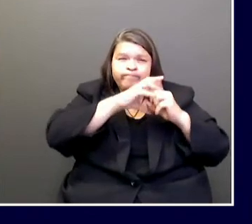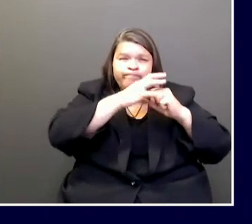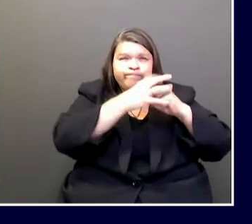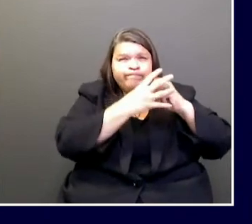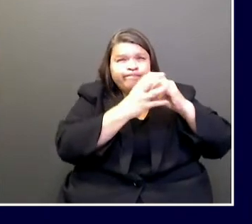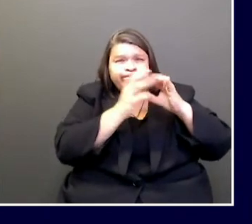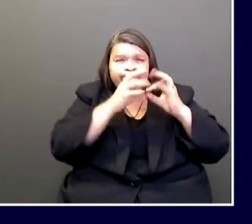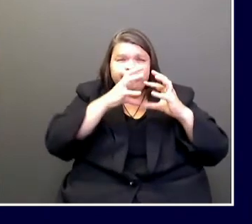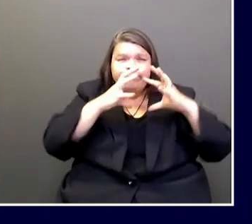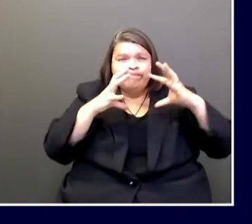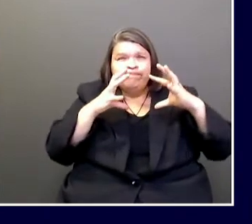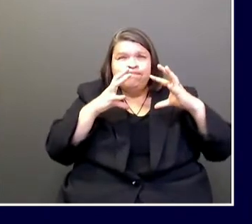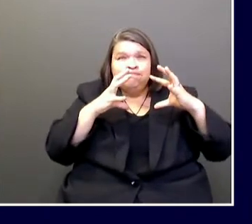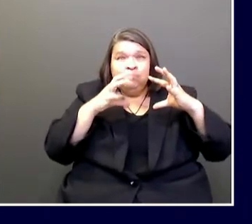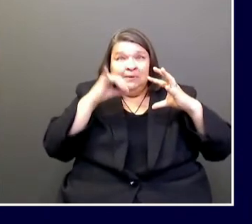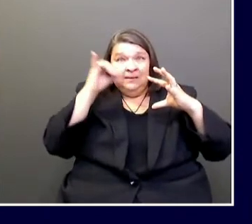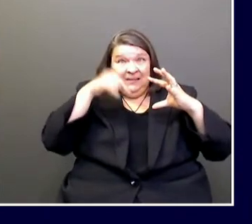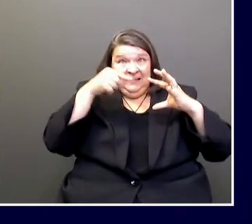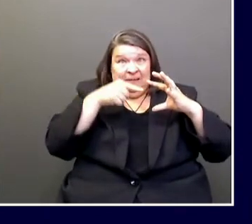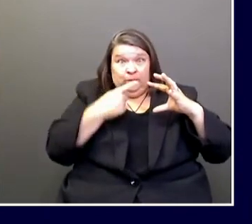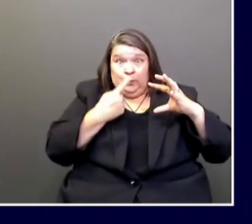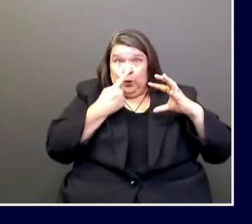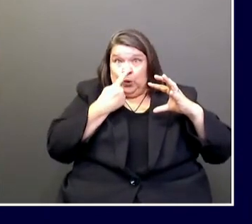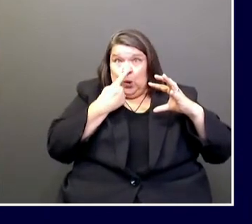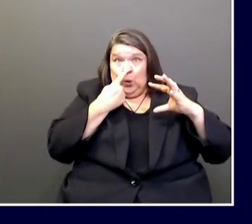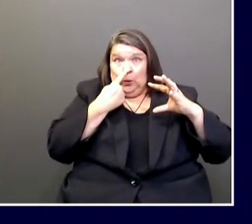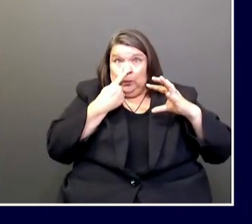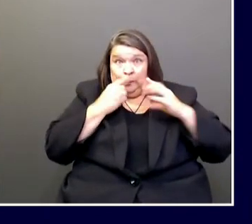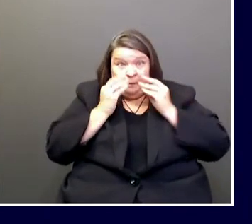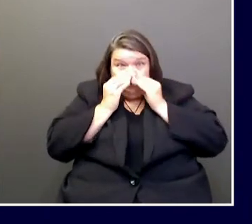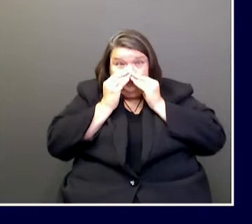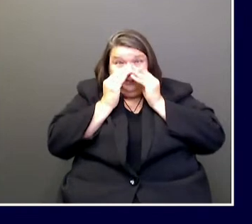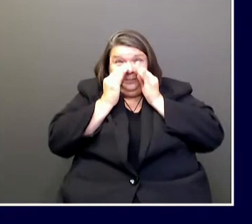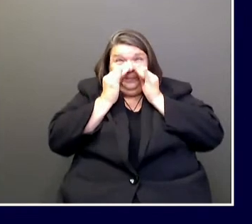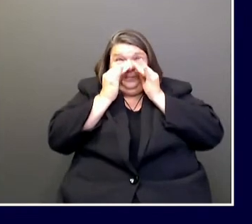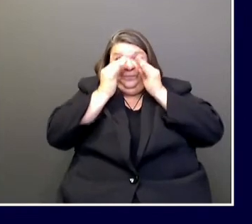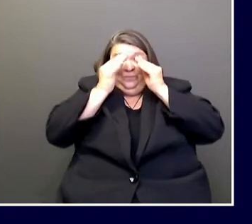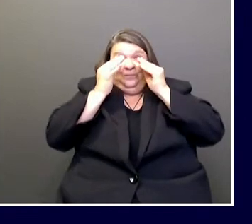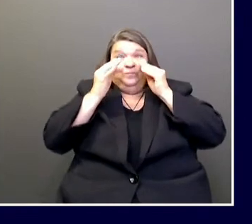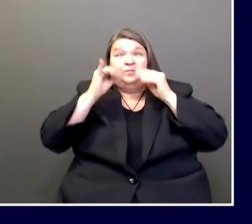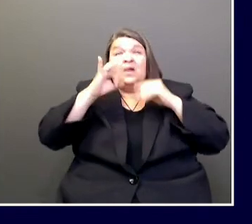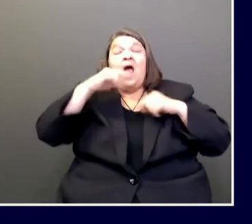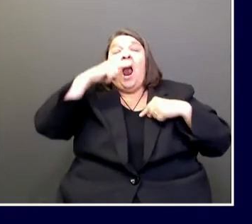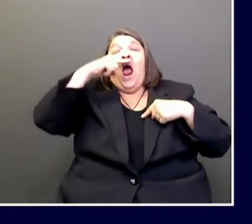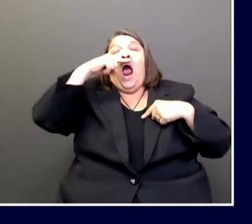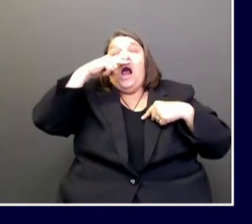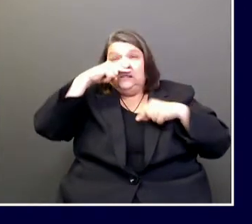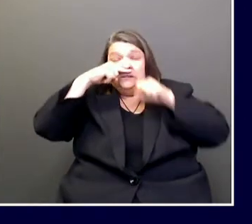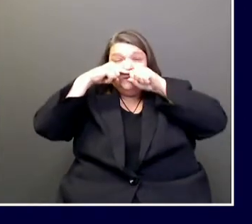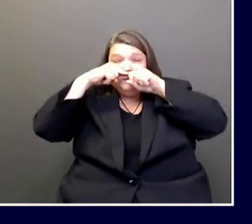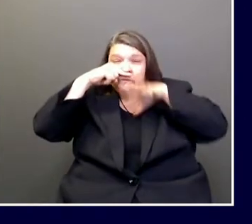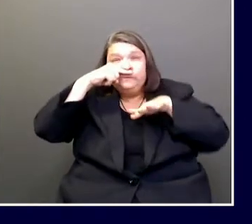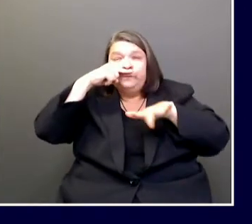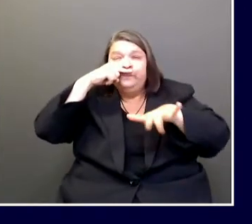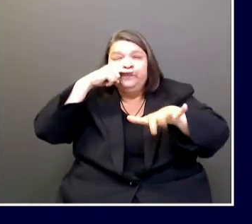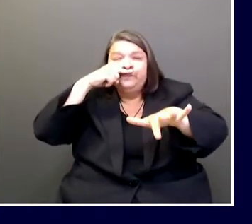passages. And if they were to sneeze, they theoretically could transmit more of the virus. We have not seen any evidence of that